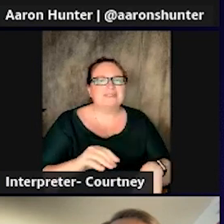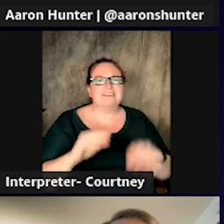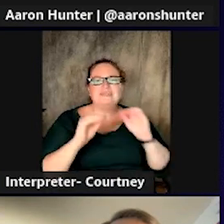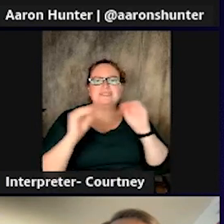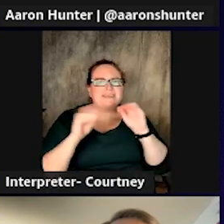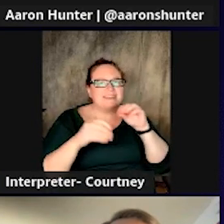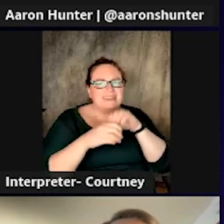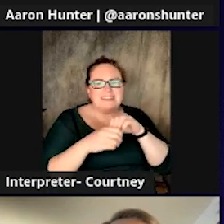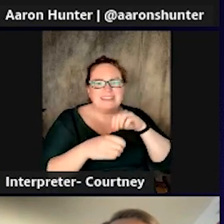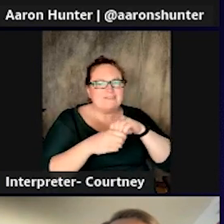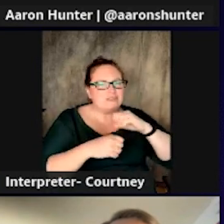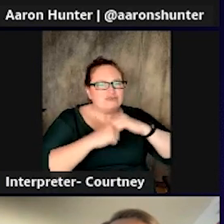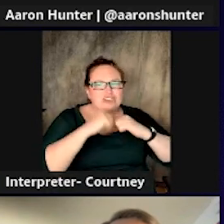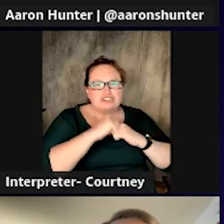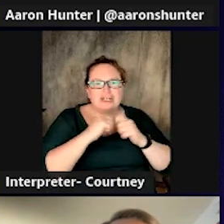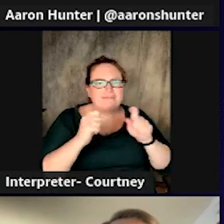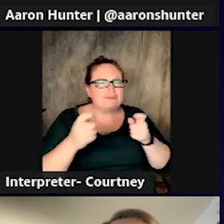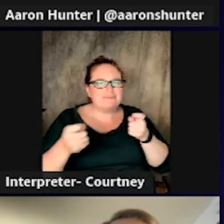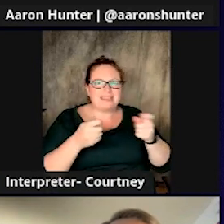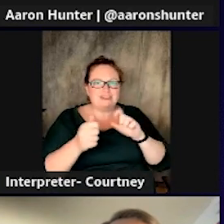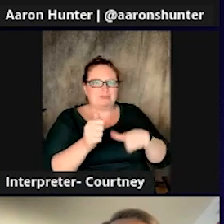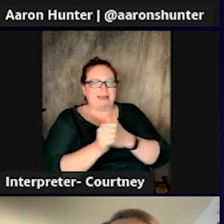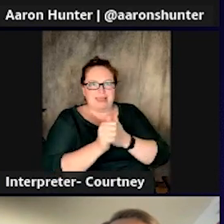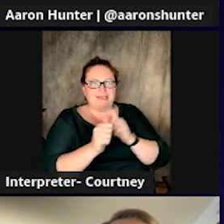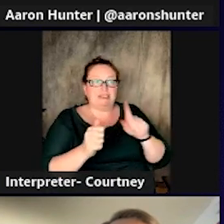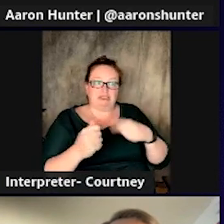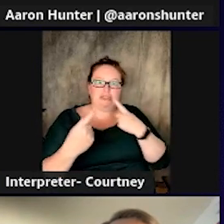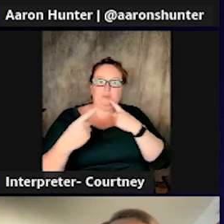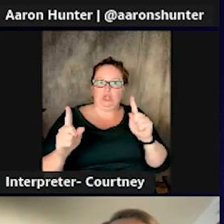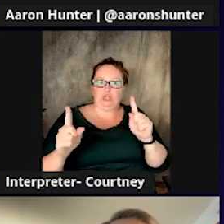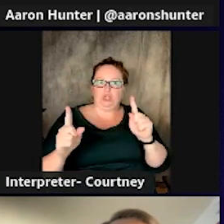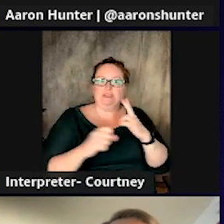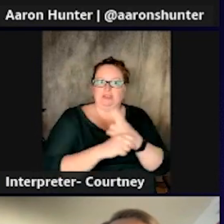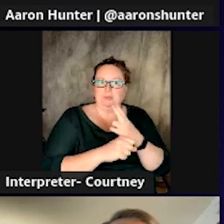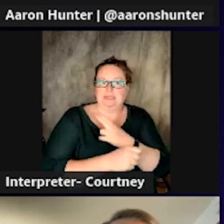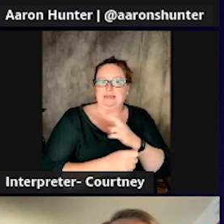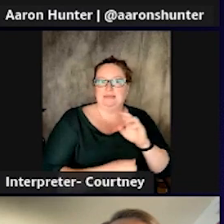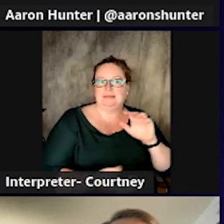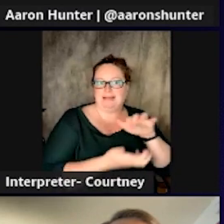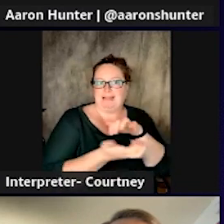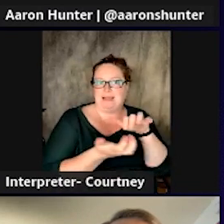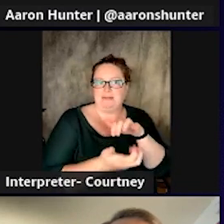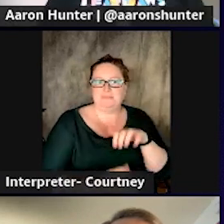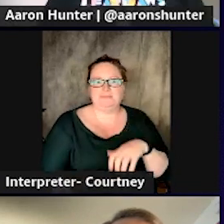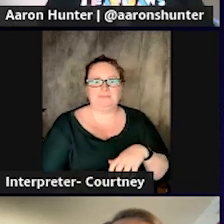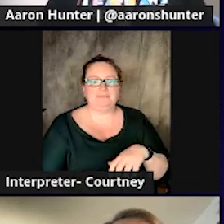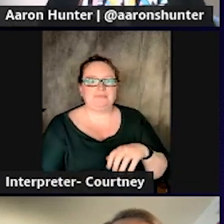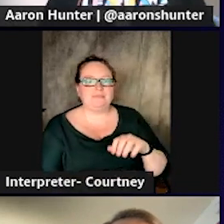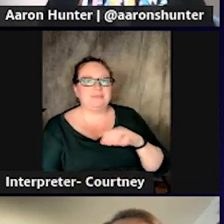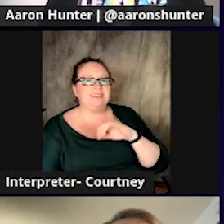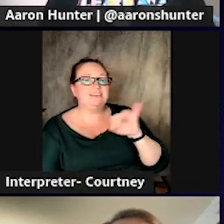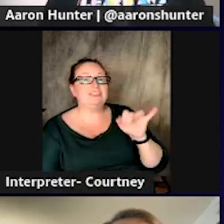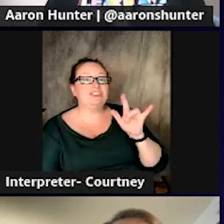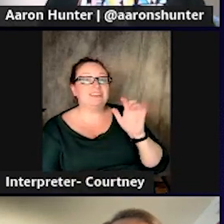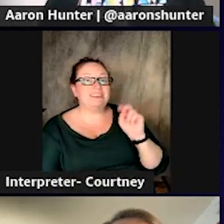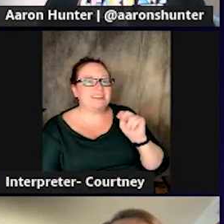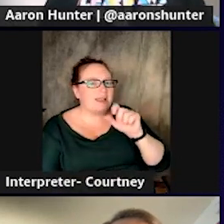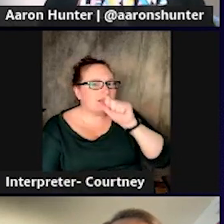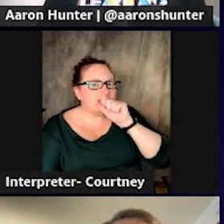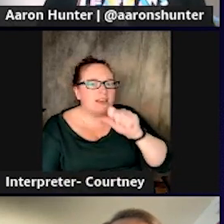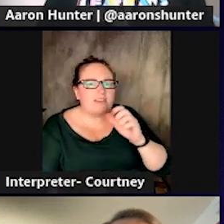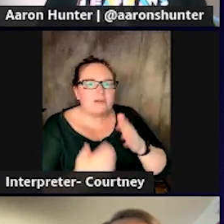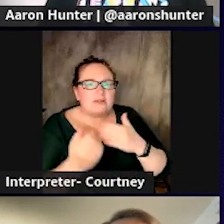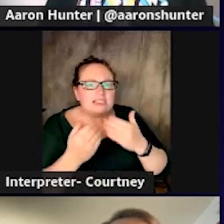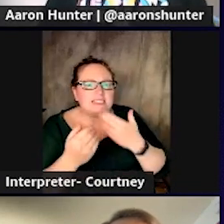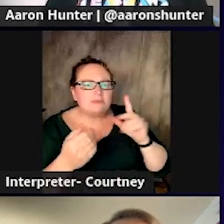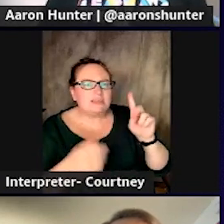side to manage behind the scenes. It just works at cloud scale. Here, I love how easy it was when what David was showing,